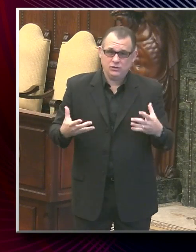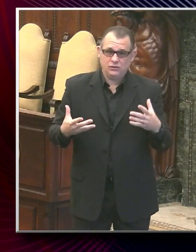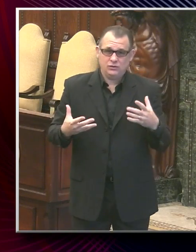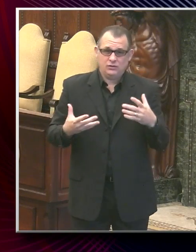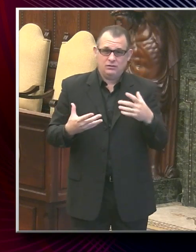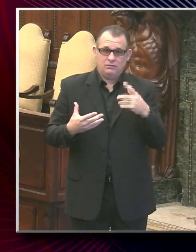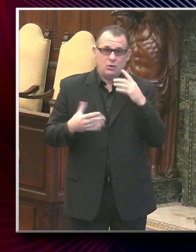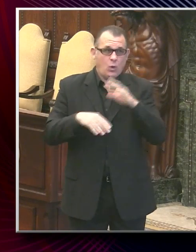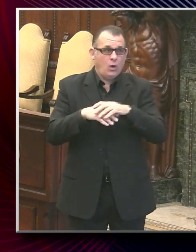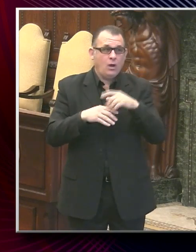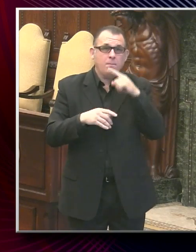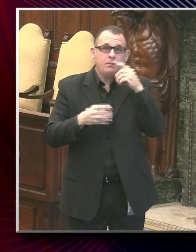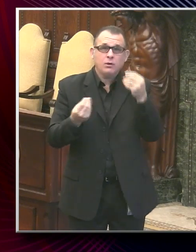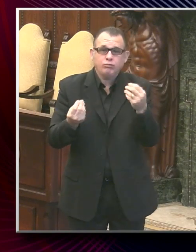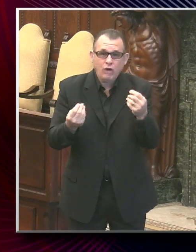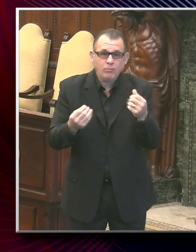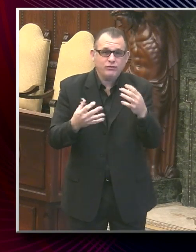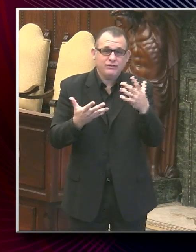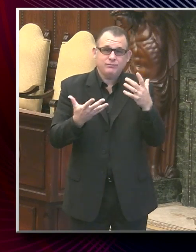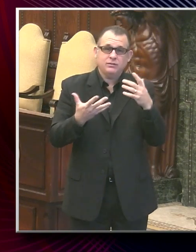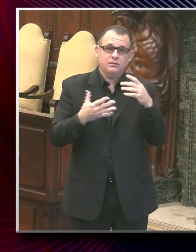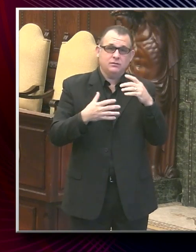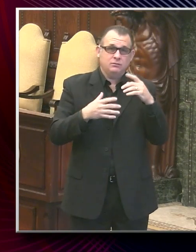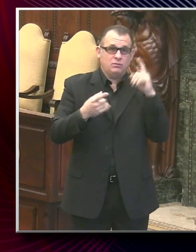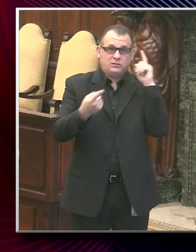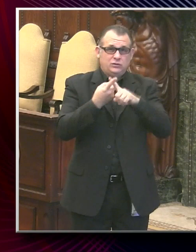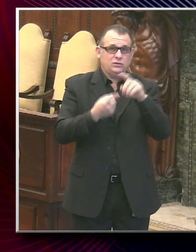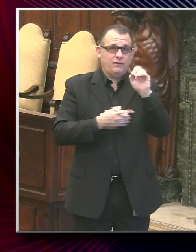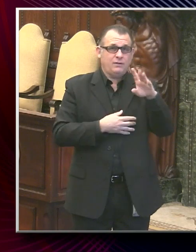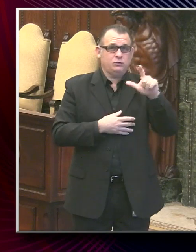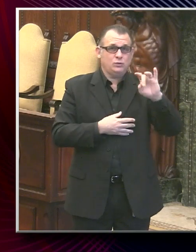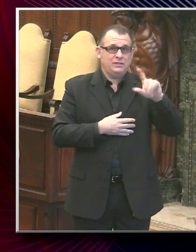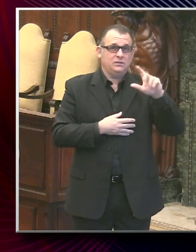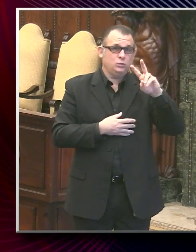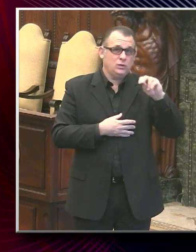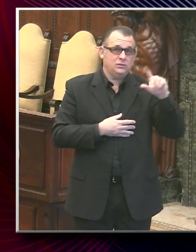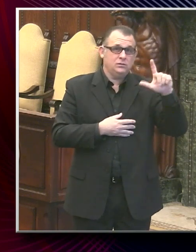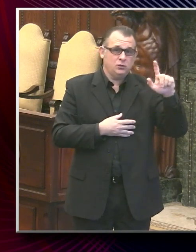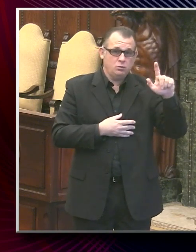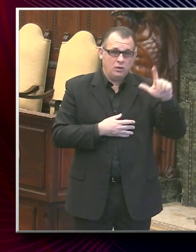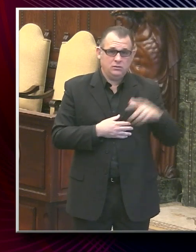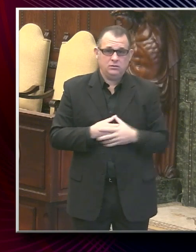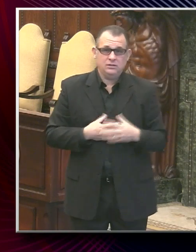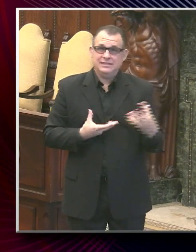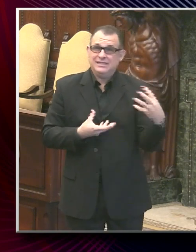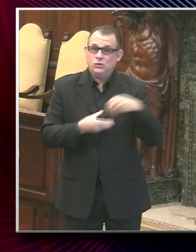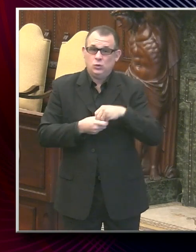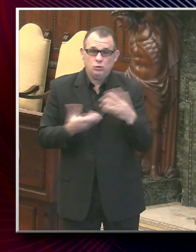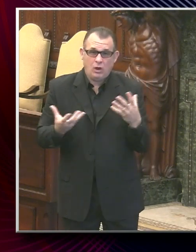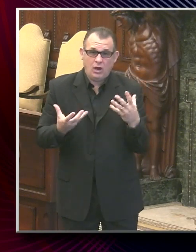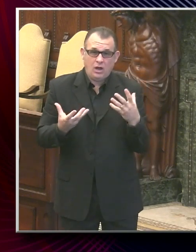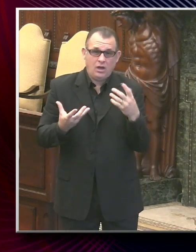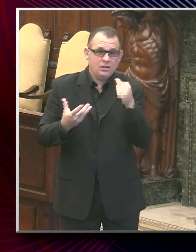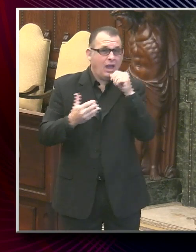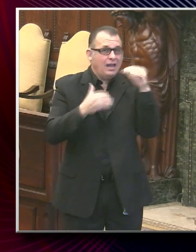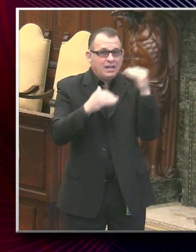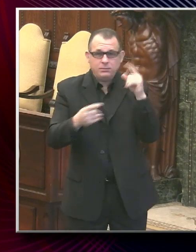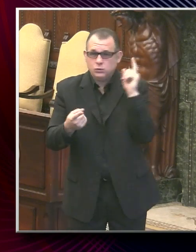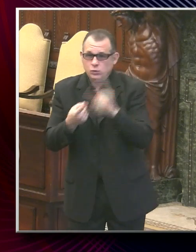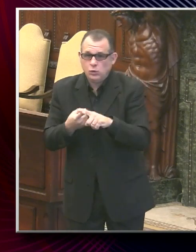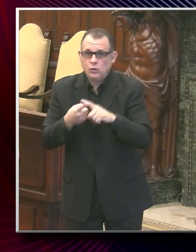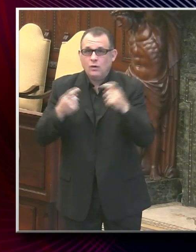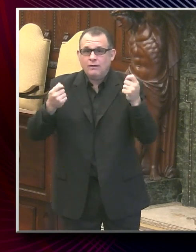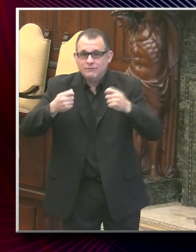February. The moratorium will apply to special events and public gatherings, including but not limited to festivals, parades,